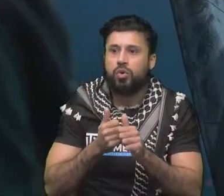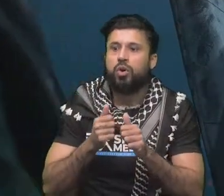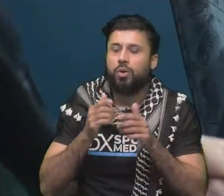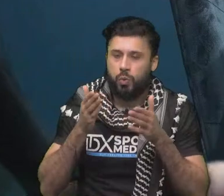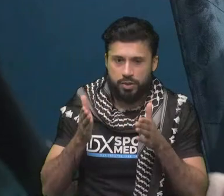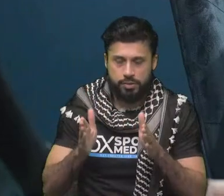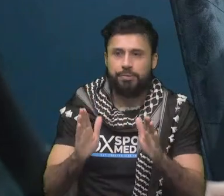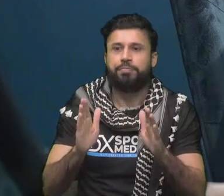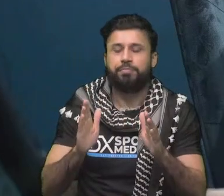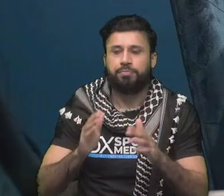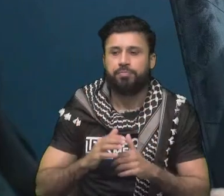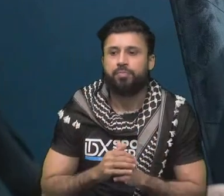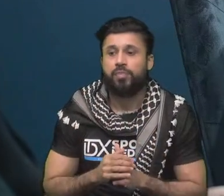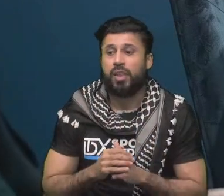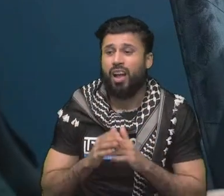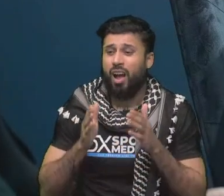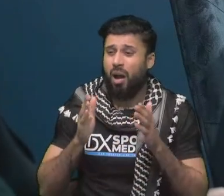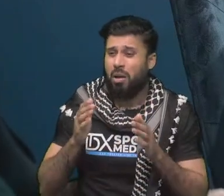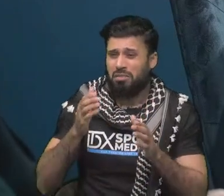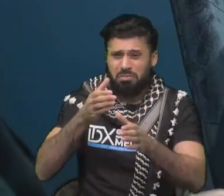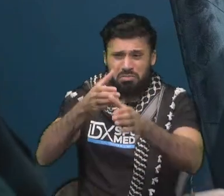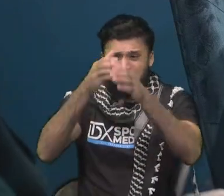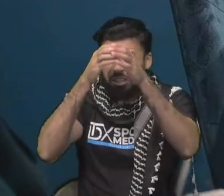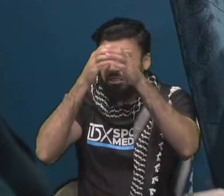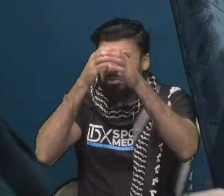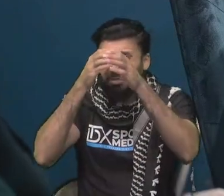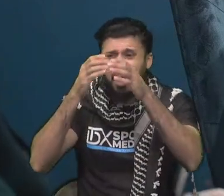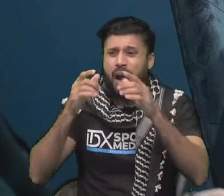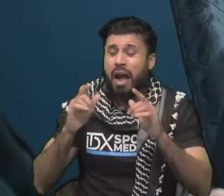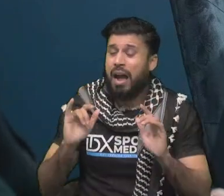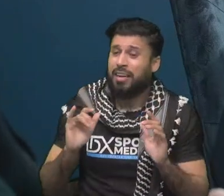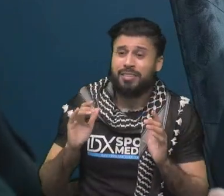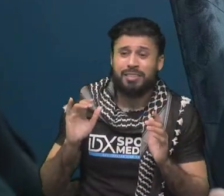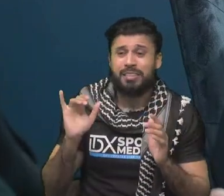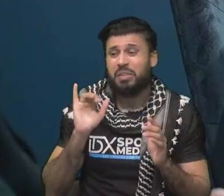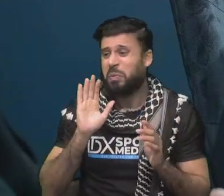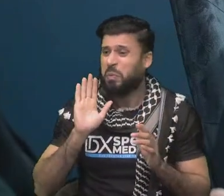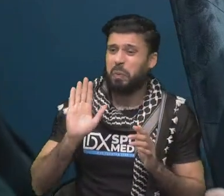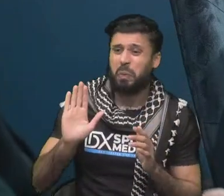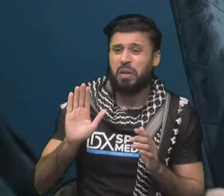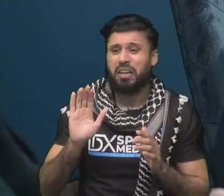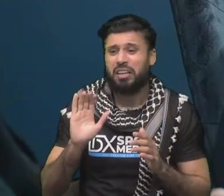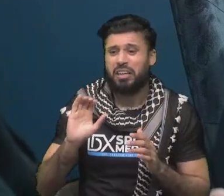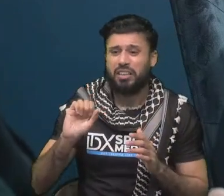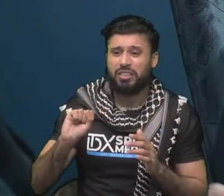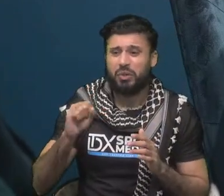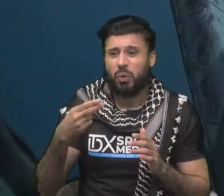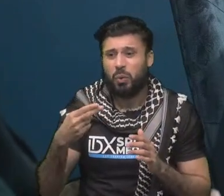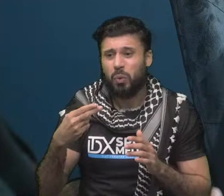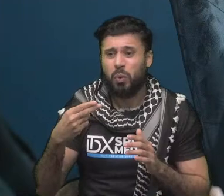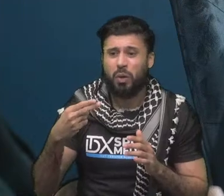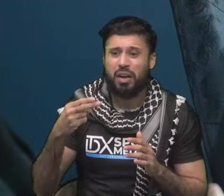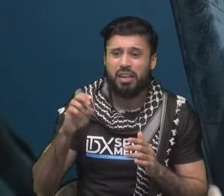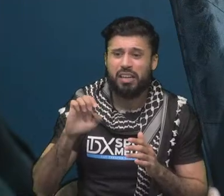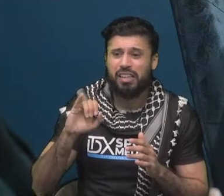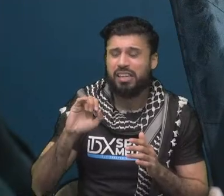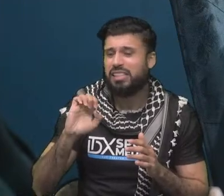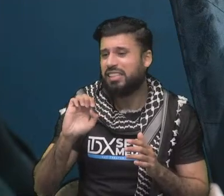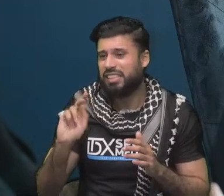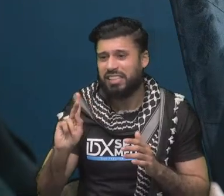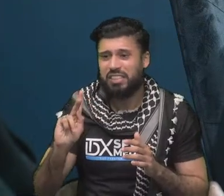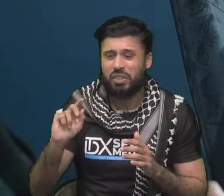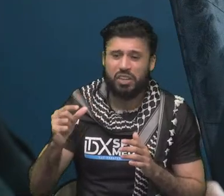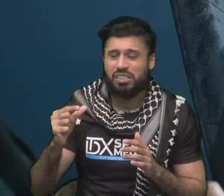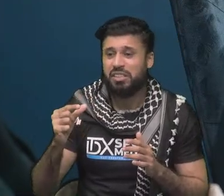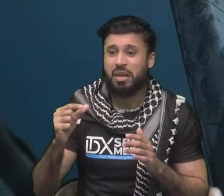who give them, like you said, the false hope. And subhanAllah, I don't know what exactly the reason for that, but lately I see this more